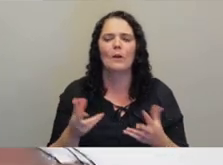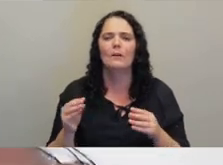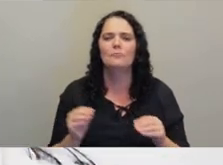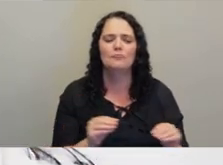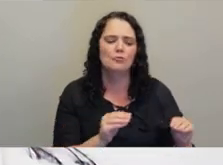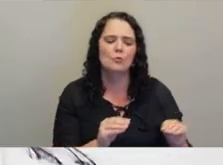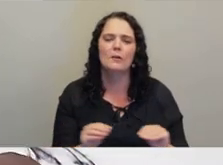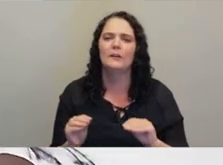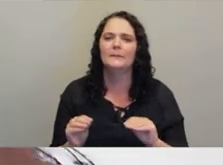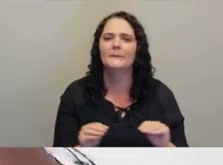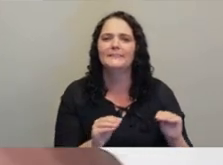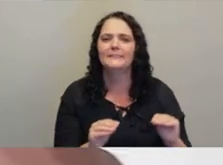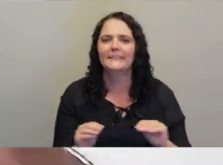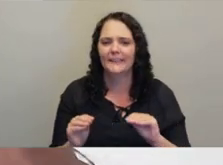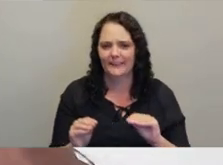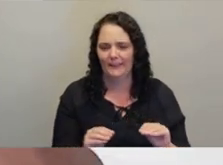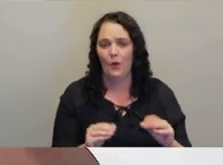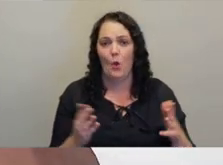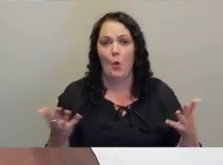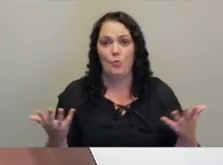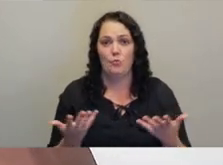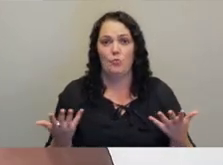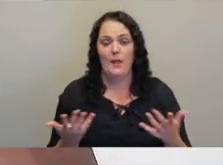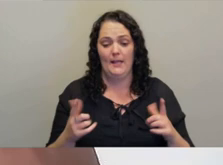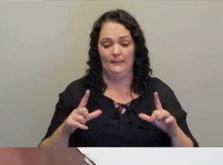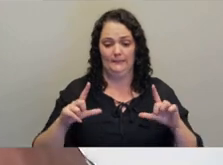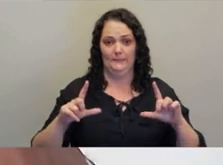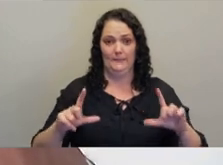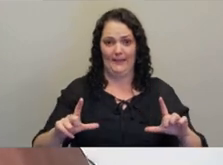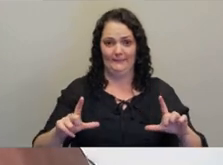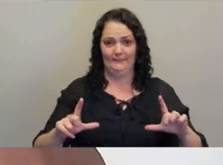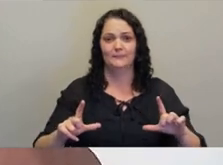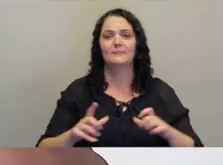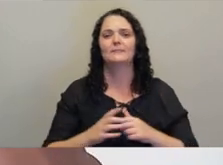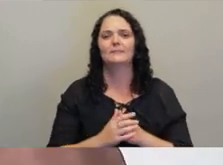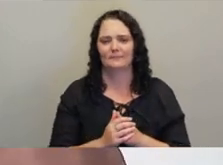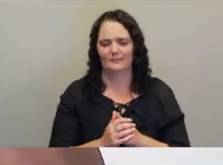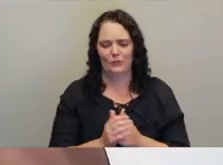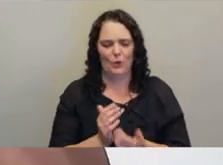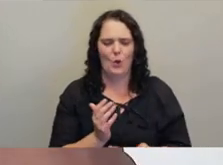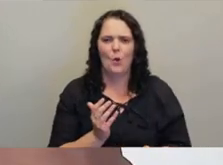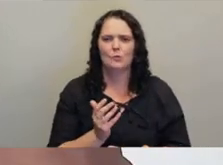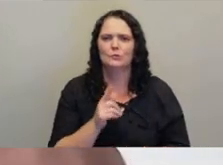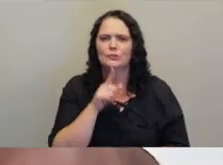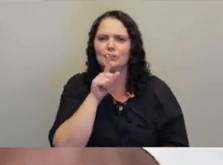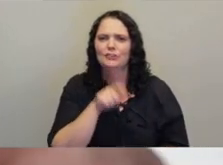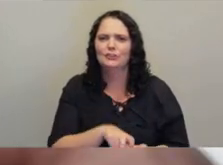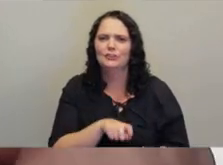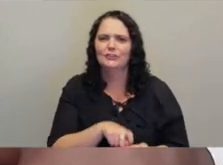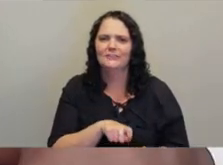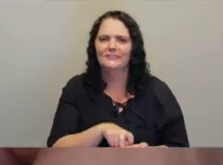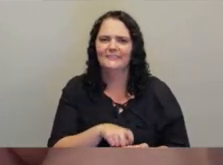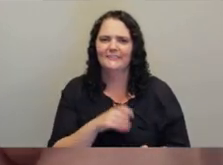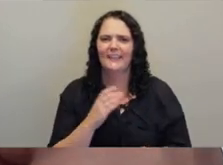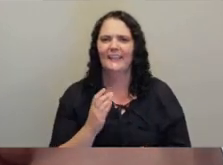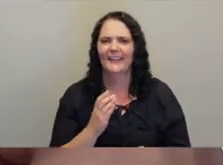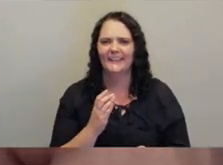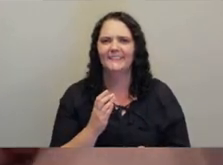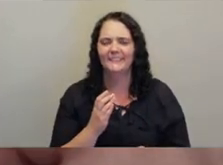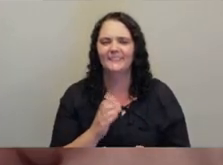movement, where Venus is sitting in space. There's her hand as she holds this little chicken of desire on her